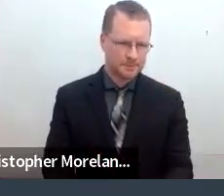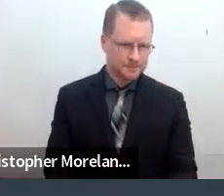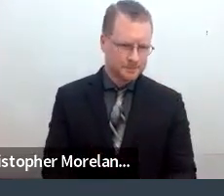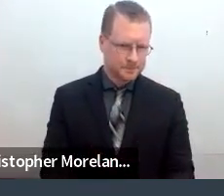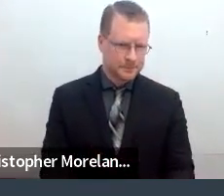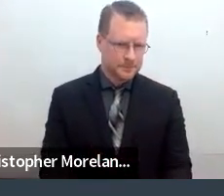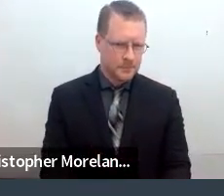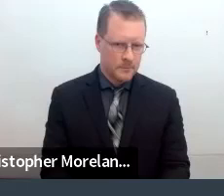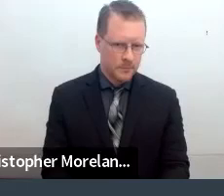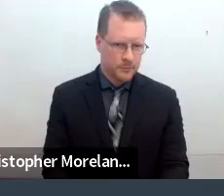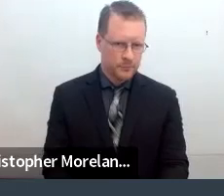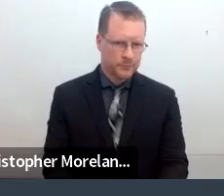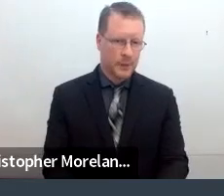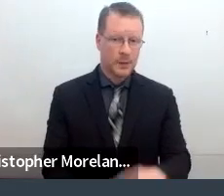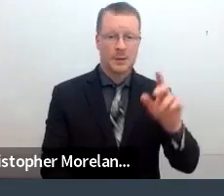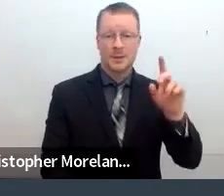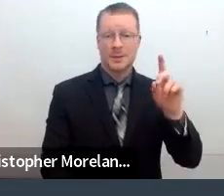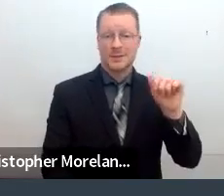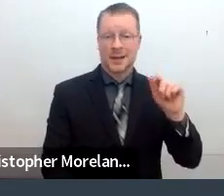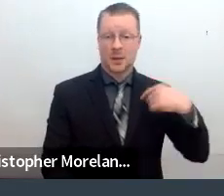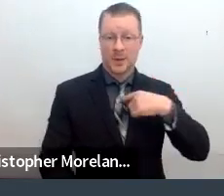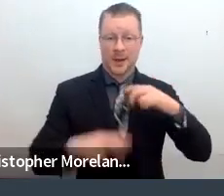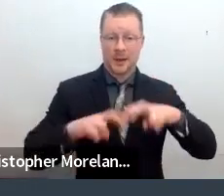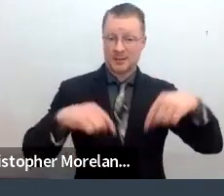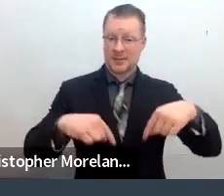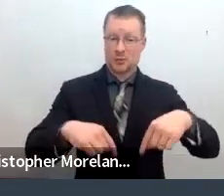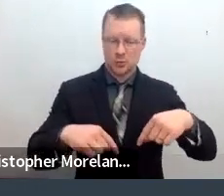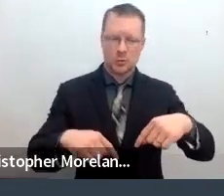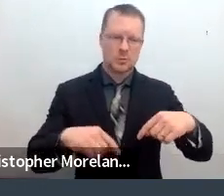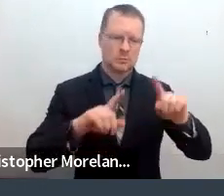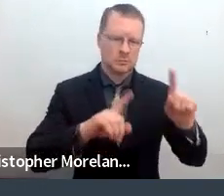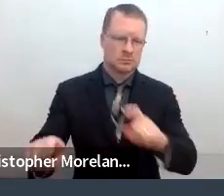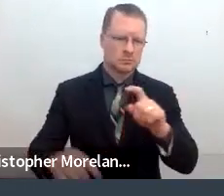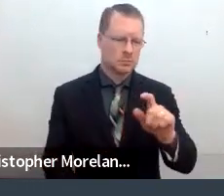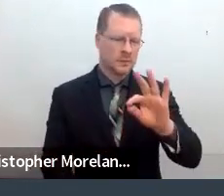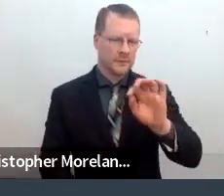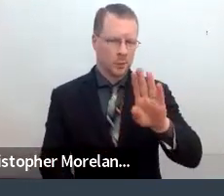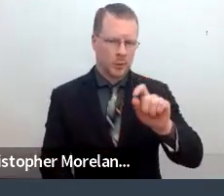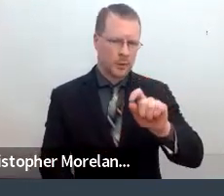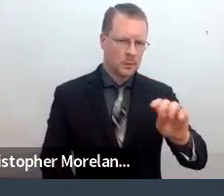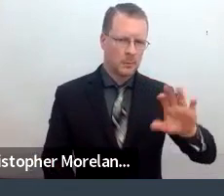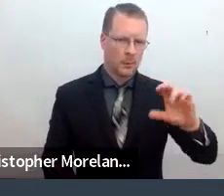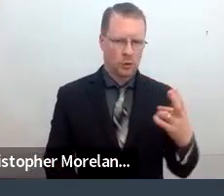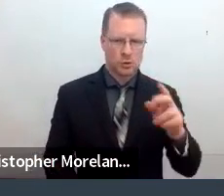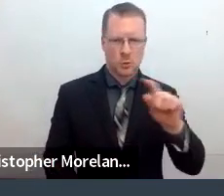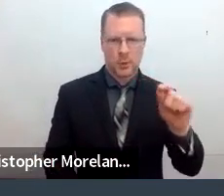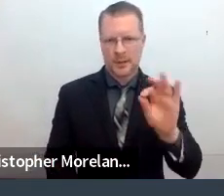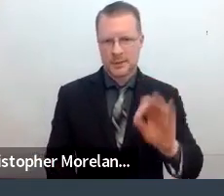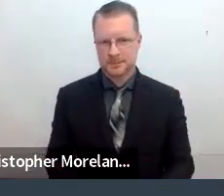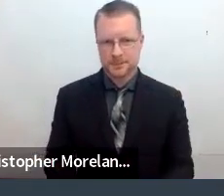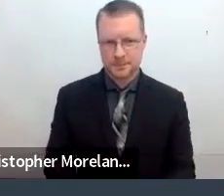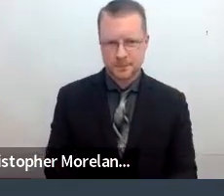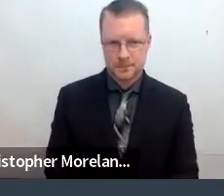and international medical graduate status. The data that we are analyzing here